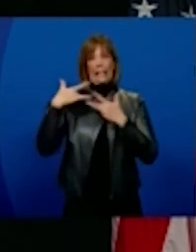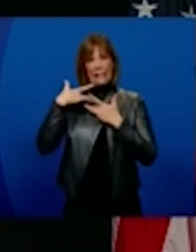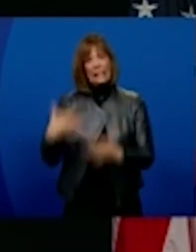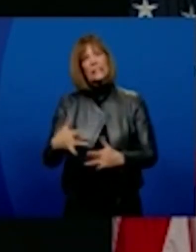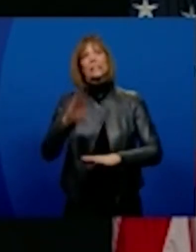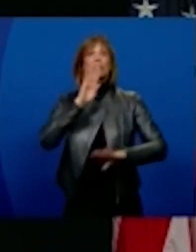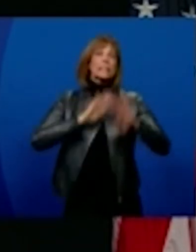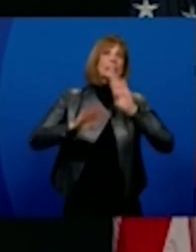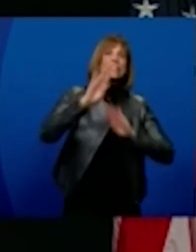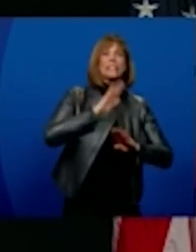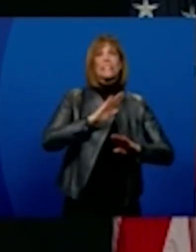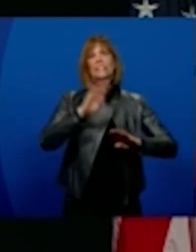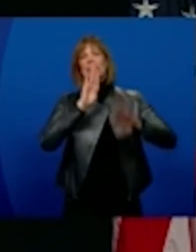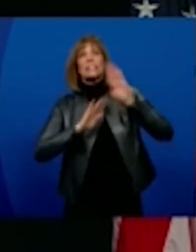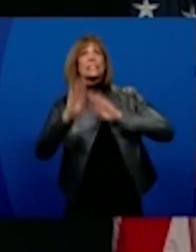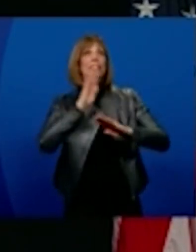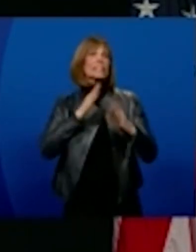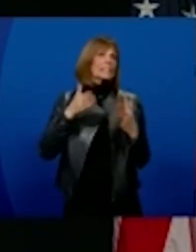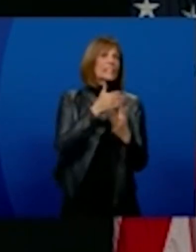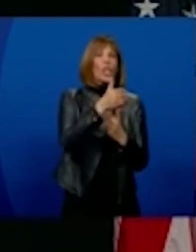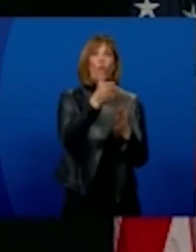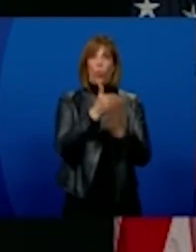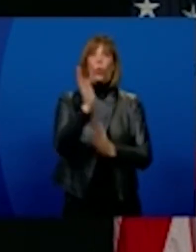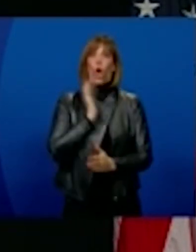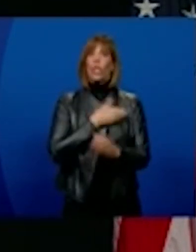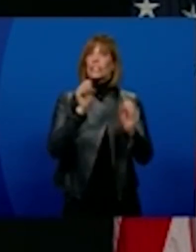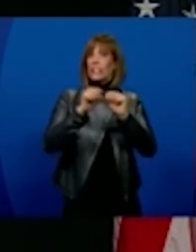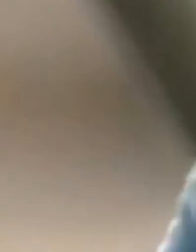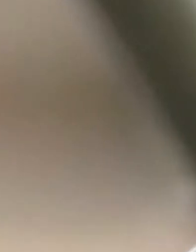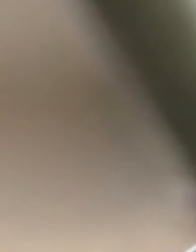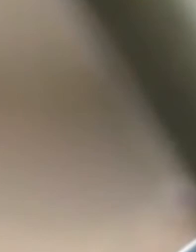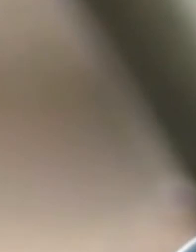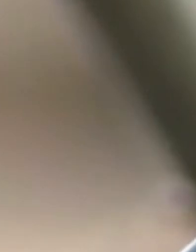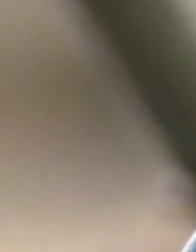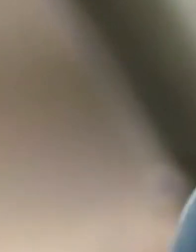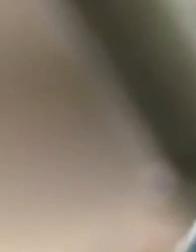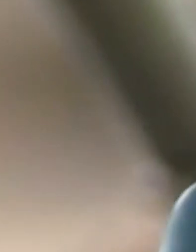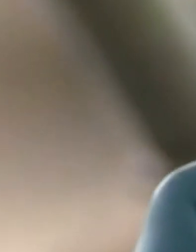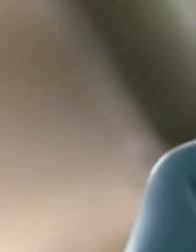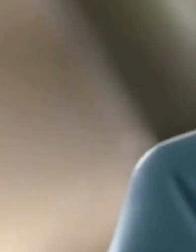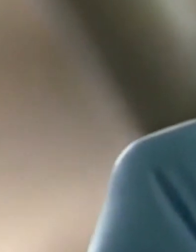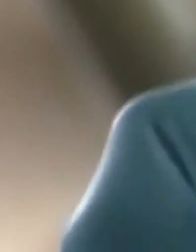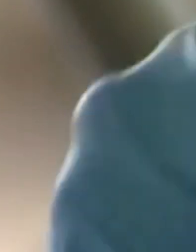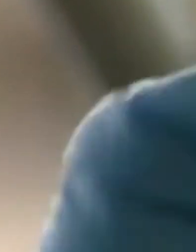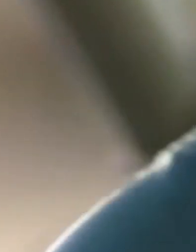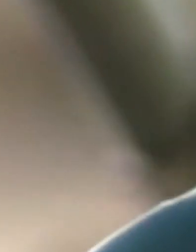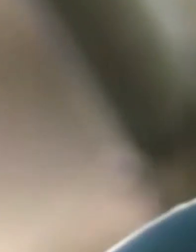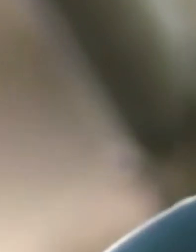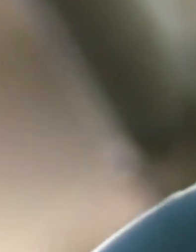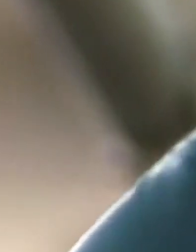to experiences with our systems. Governor Reynolds urging healthcare